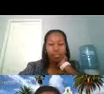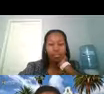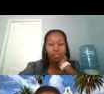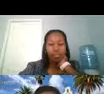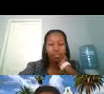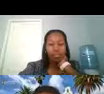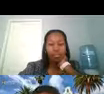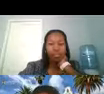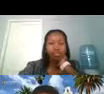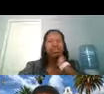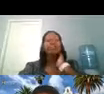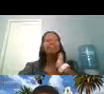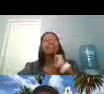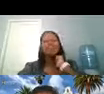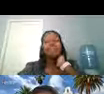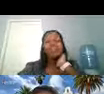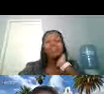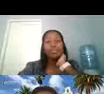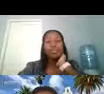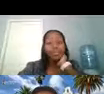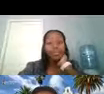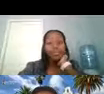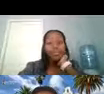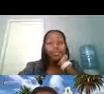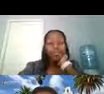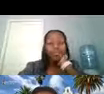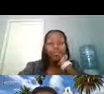all Black students. Look at that number,